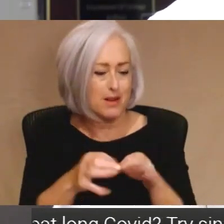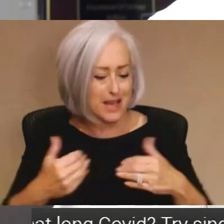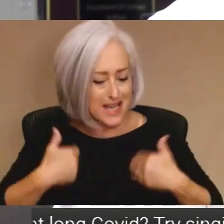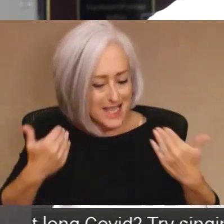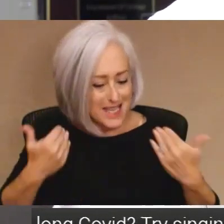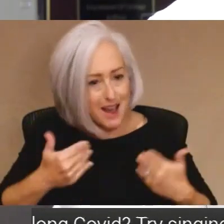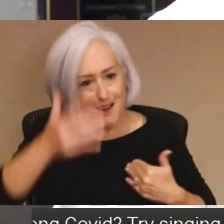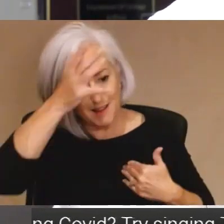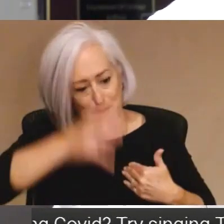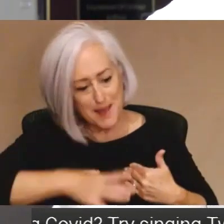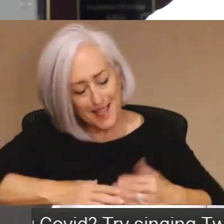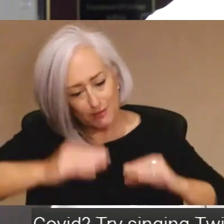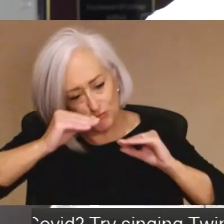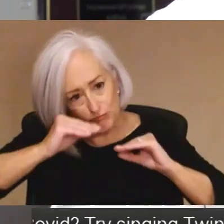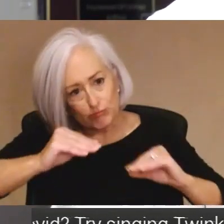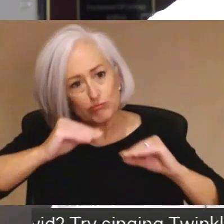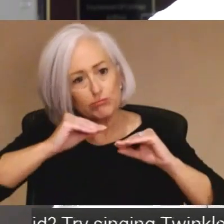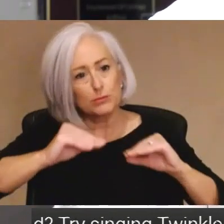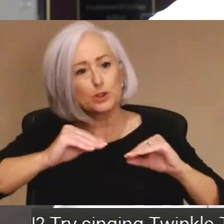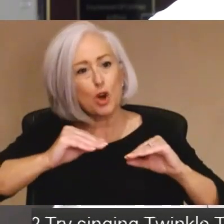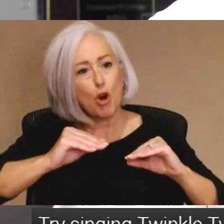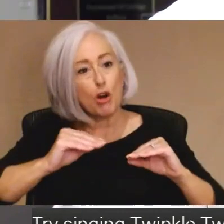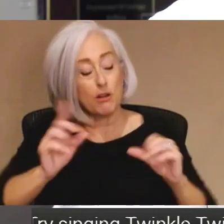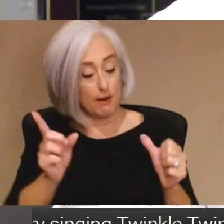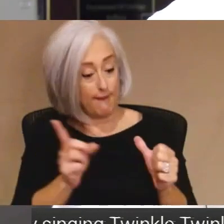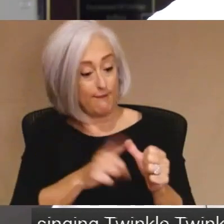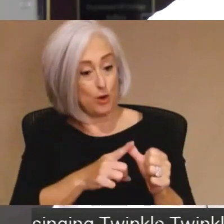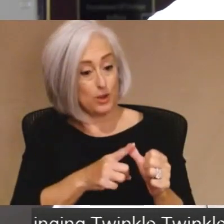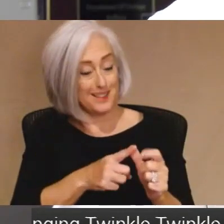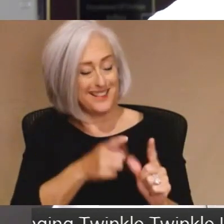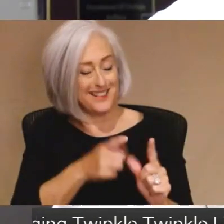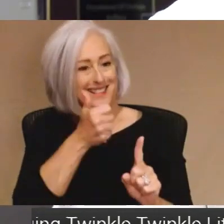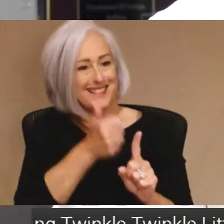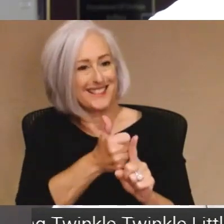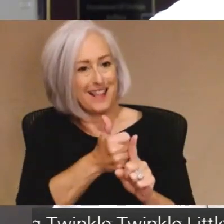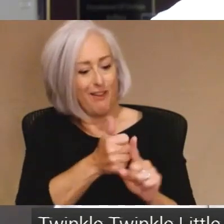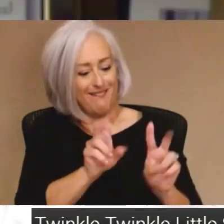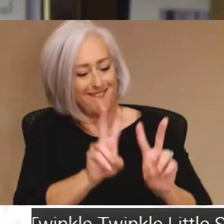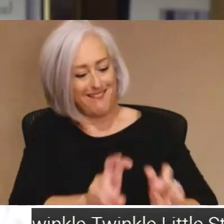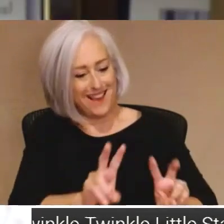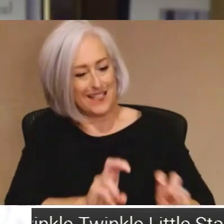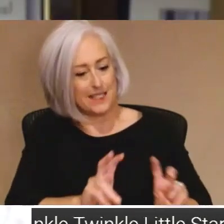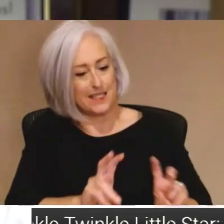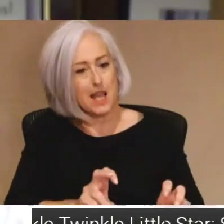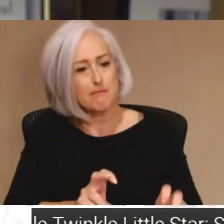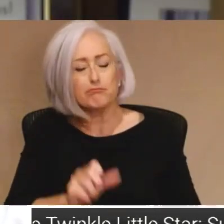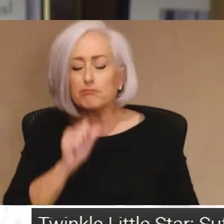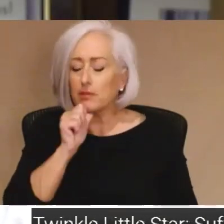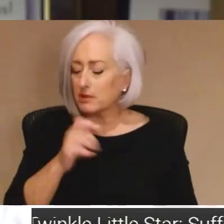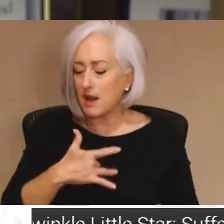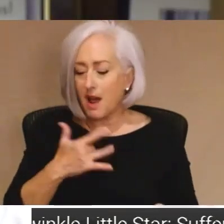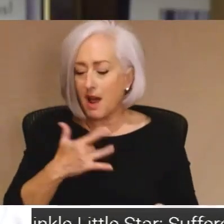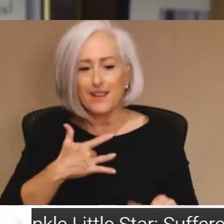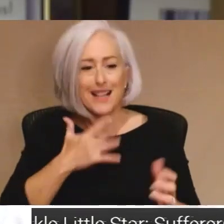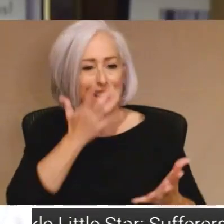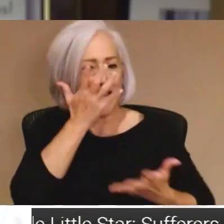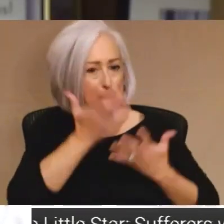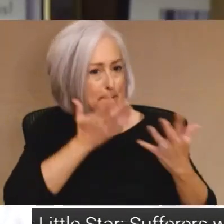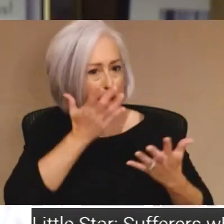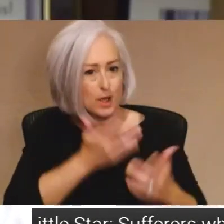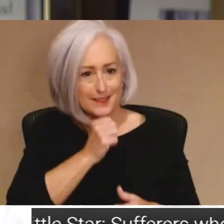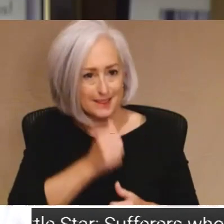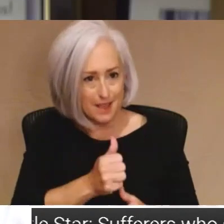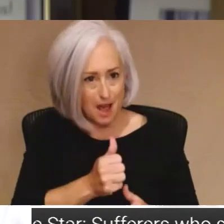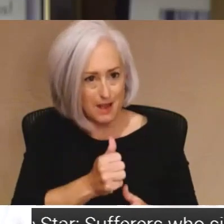taught that, first of all, self-testicular examination, and not to be embarrassed about it. And I think a public awareness